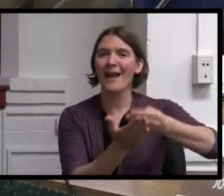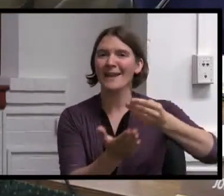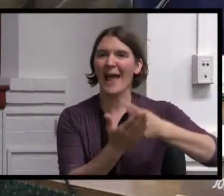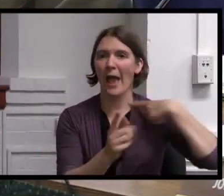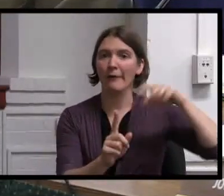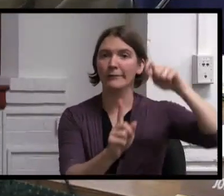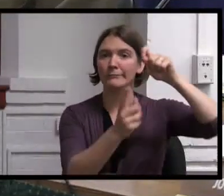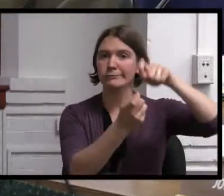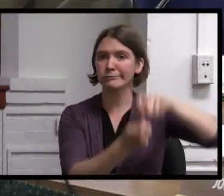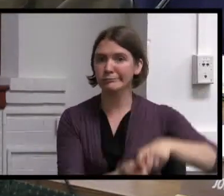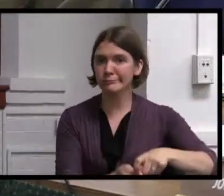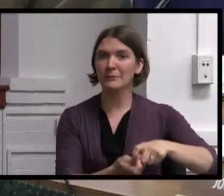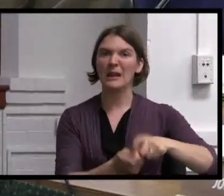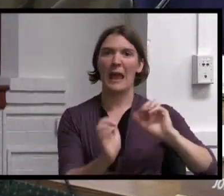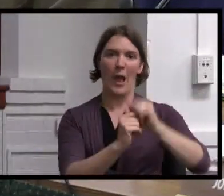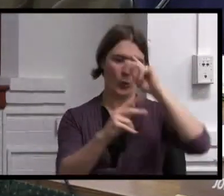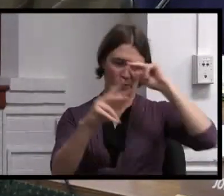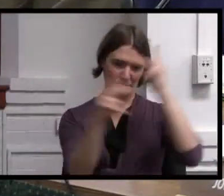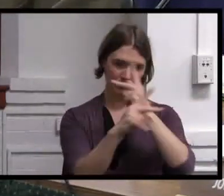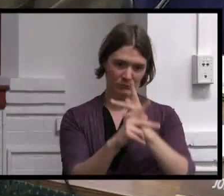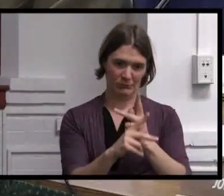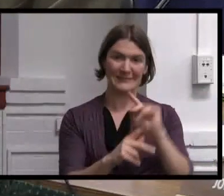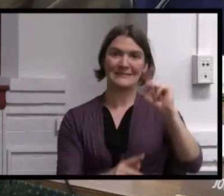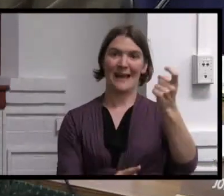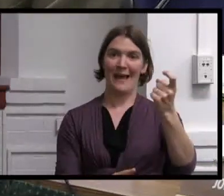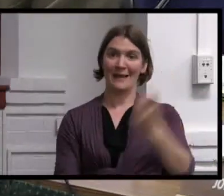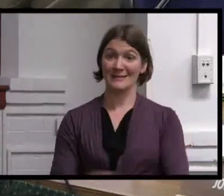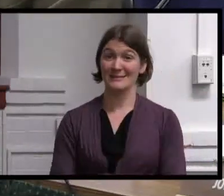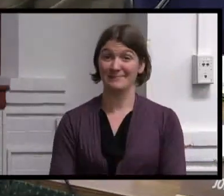it regarding the calculations that are before you.